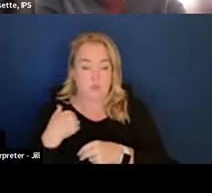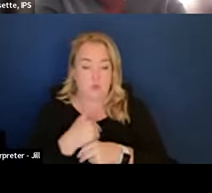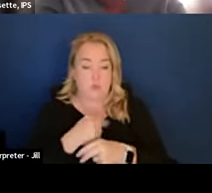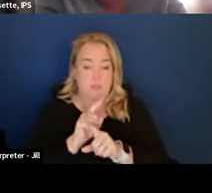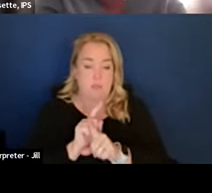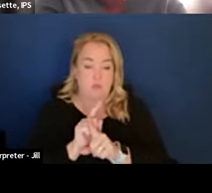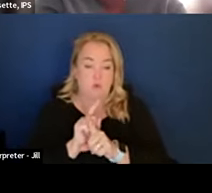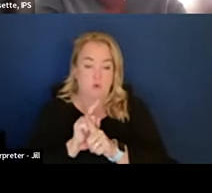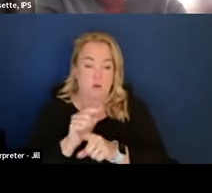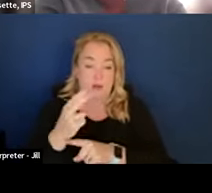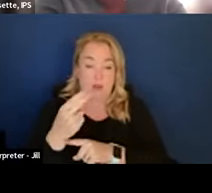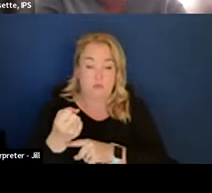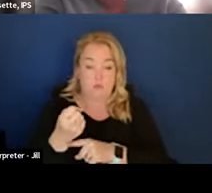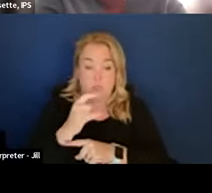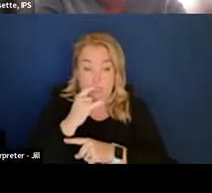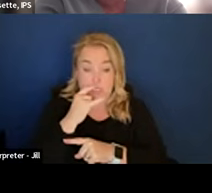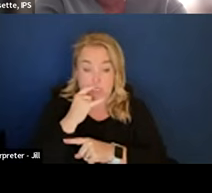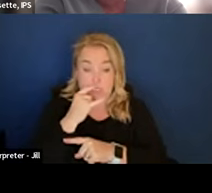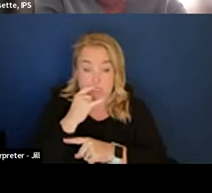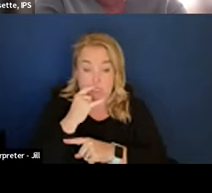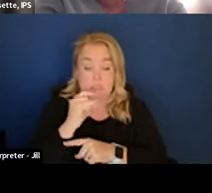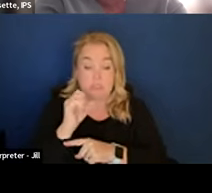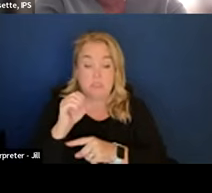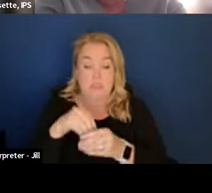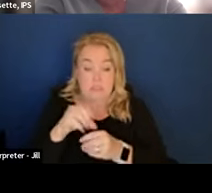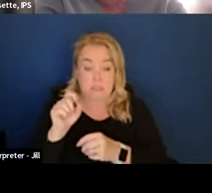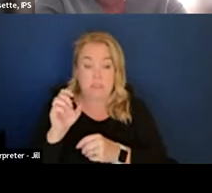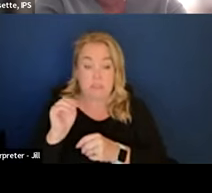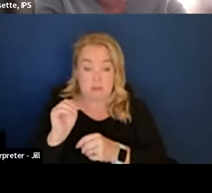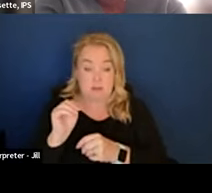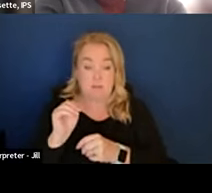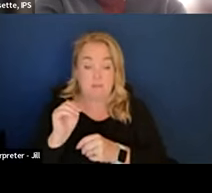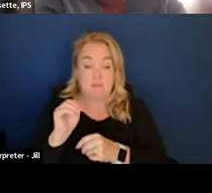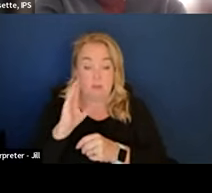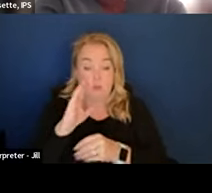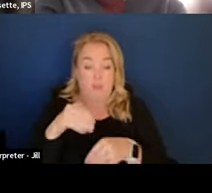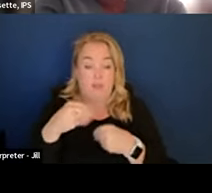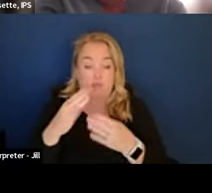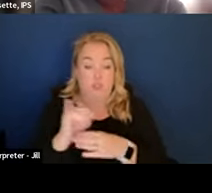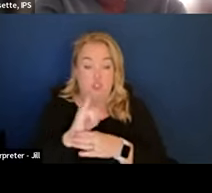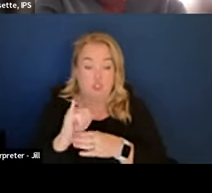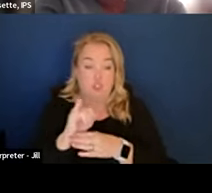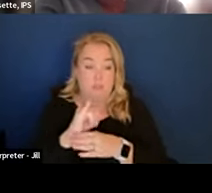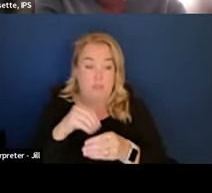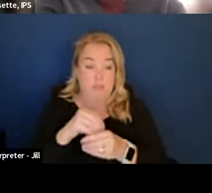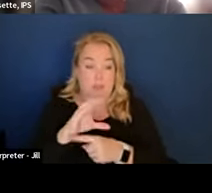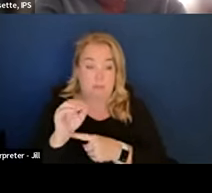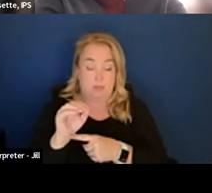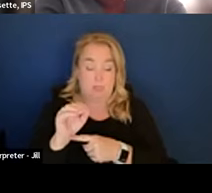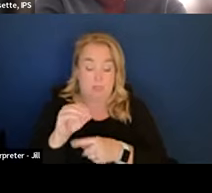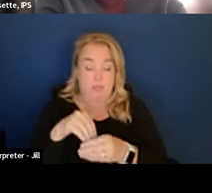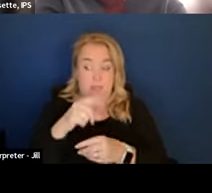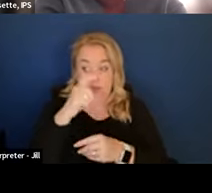mentor high school kids in STEM. We're giving them internships in our companies in the